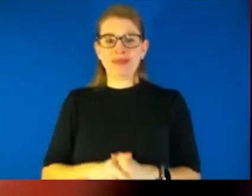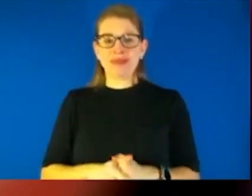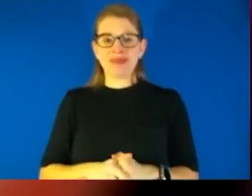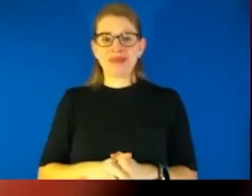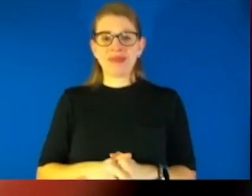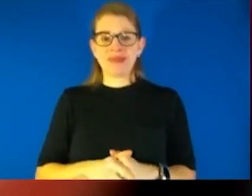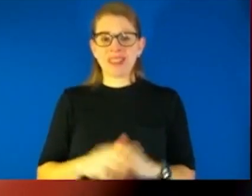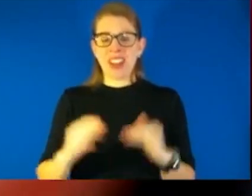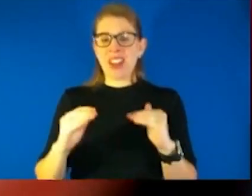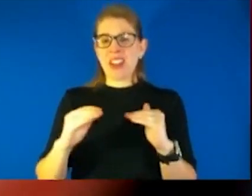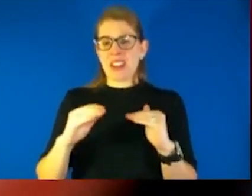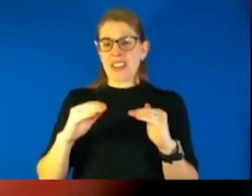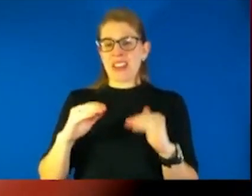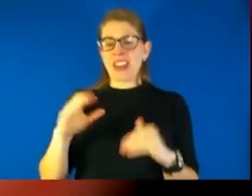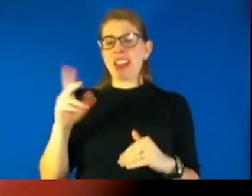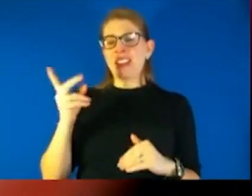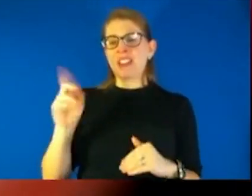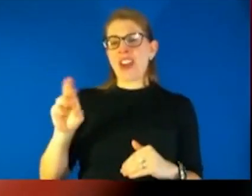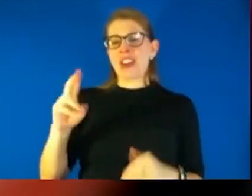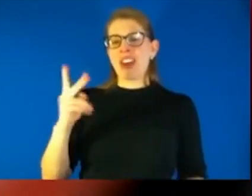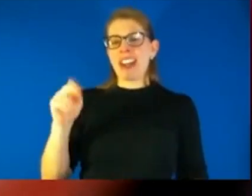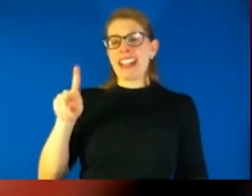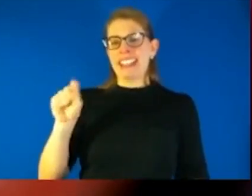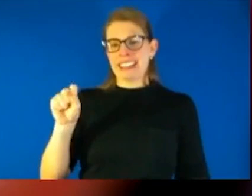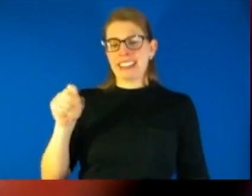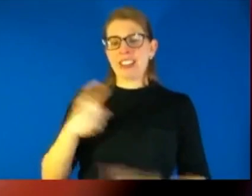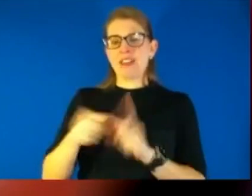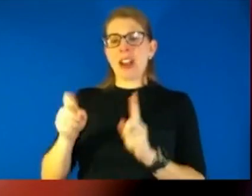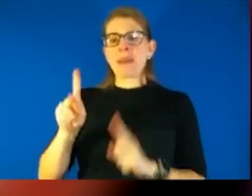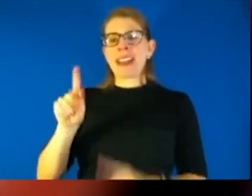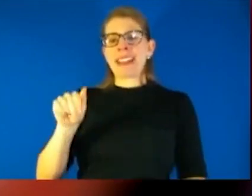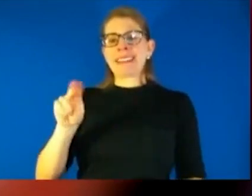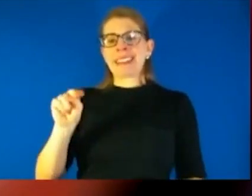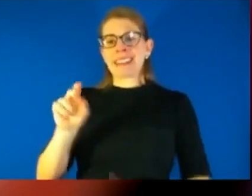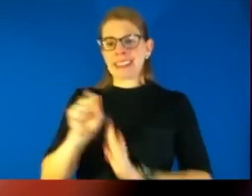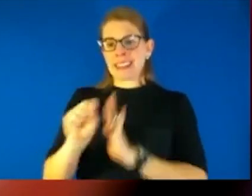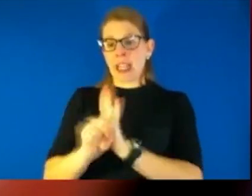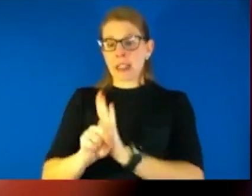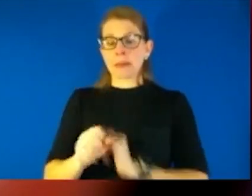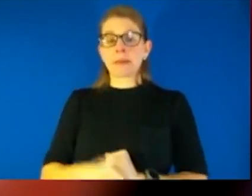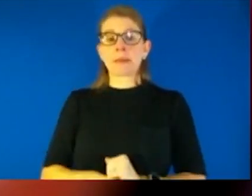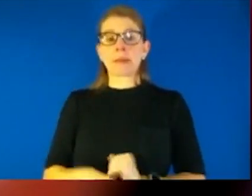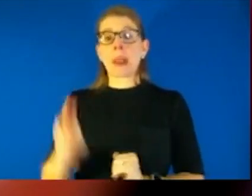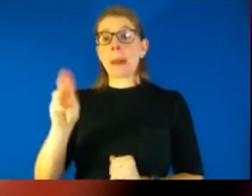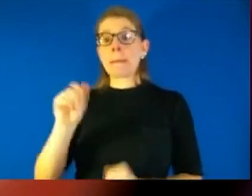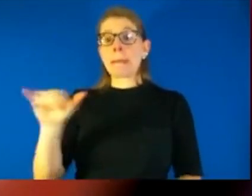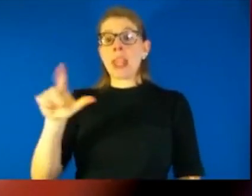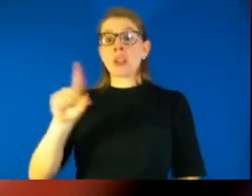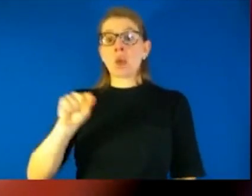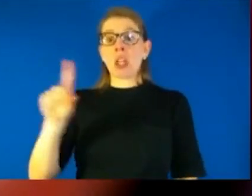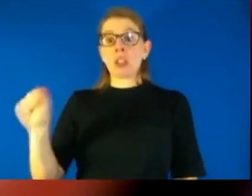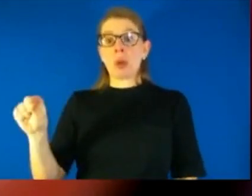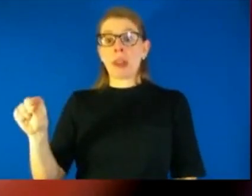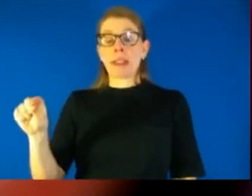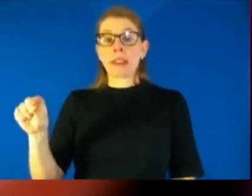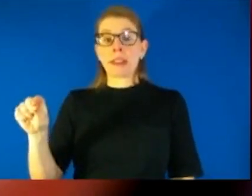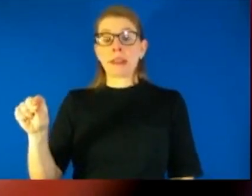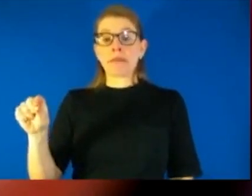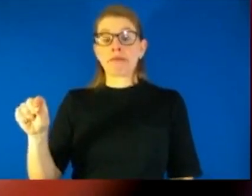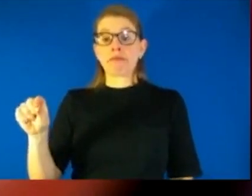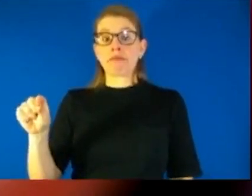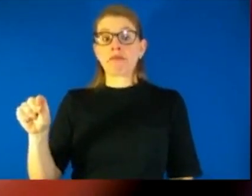co-guest here, by Dr. Higgs from Kansas State. And already in May 2020,